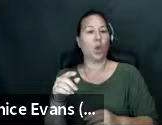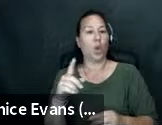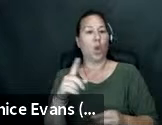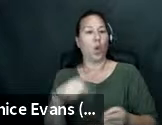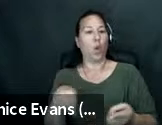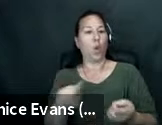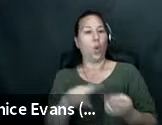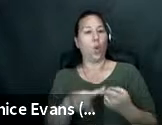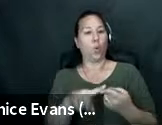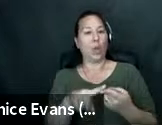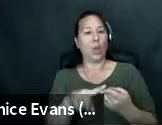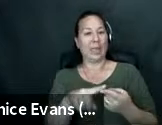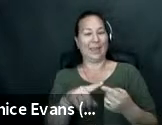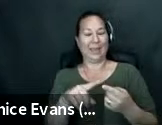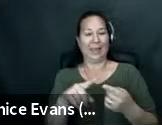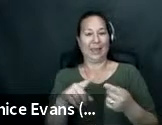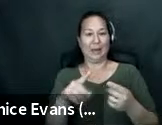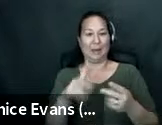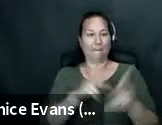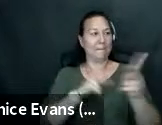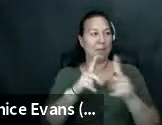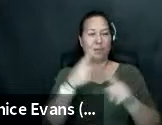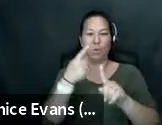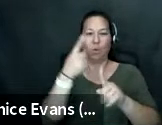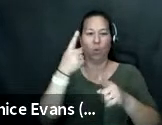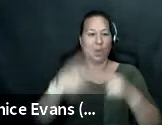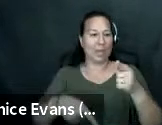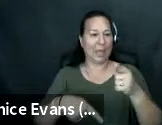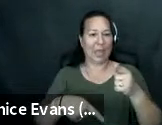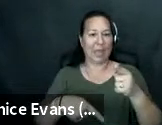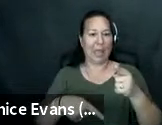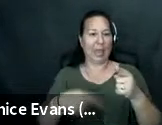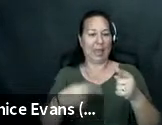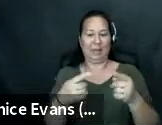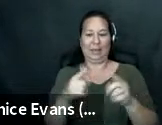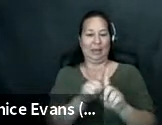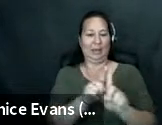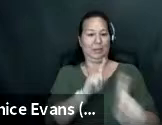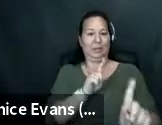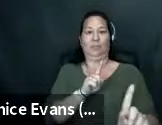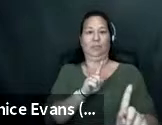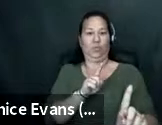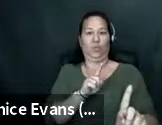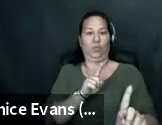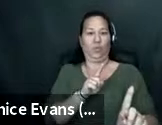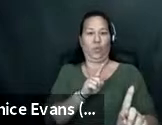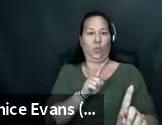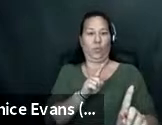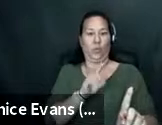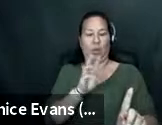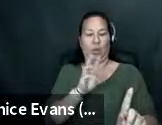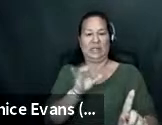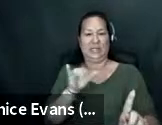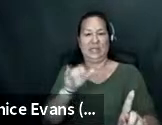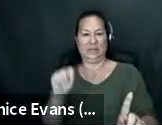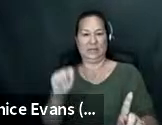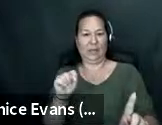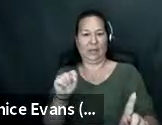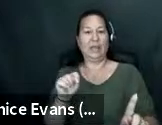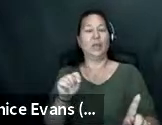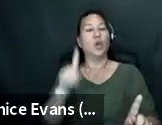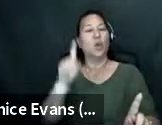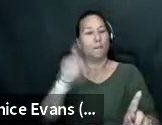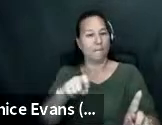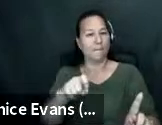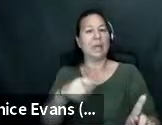physical distancing cannot be maintained, regardless of vaccination status. I also want to note that employees wearing